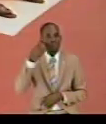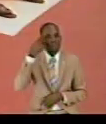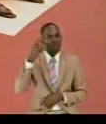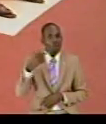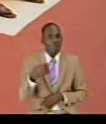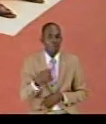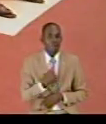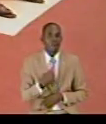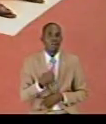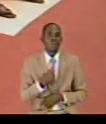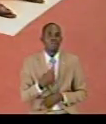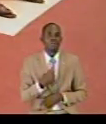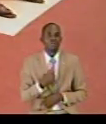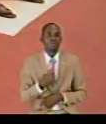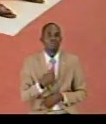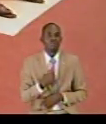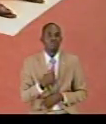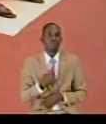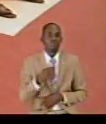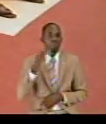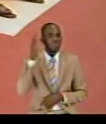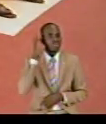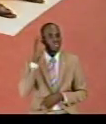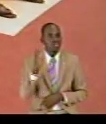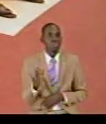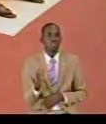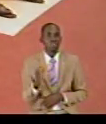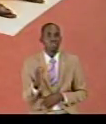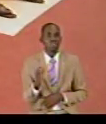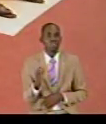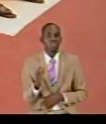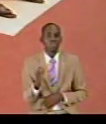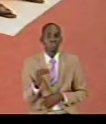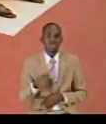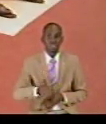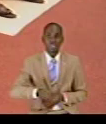For I shall yet praise him.